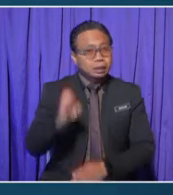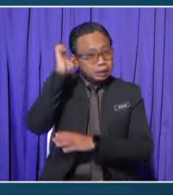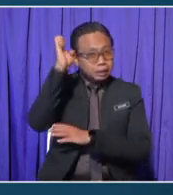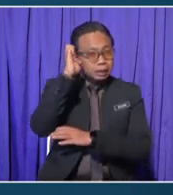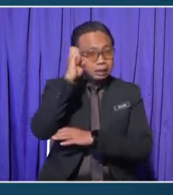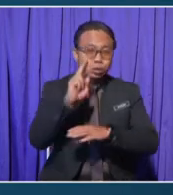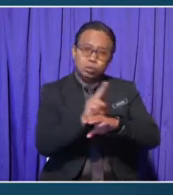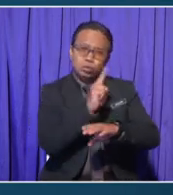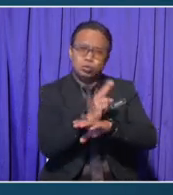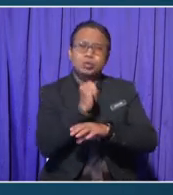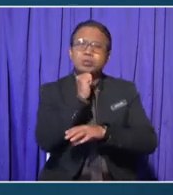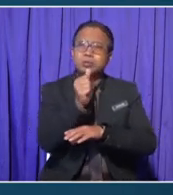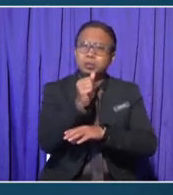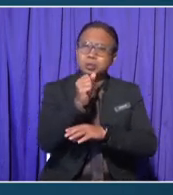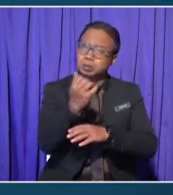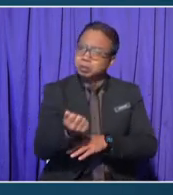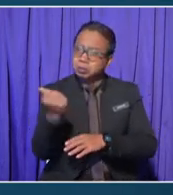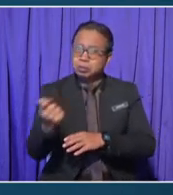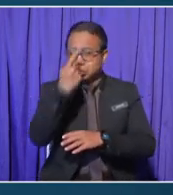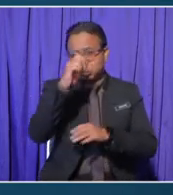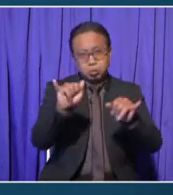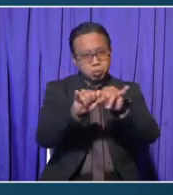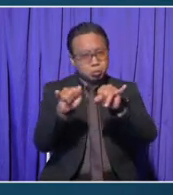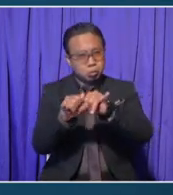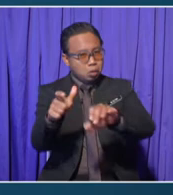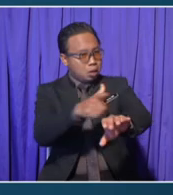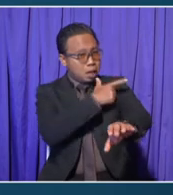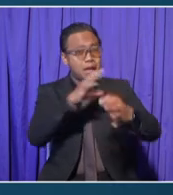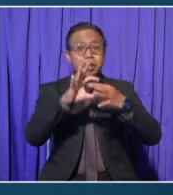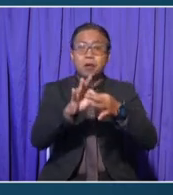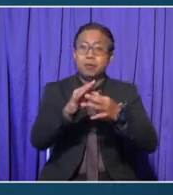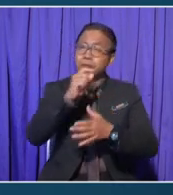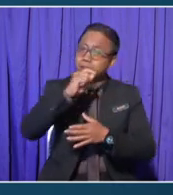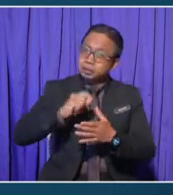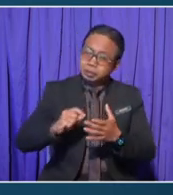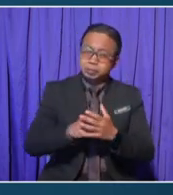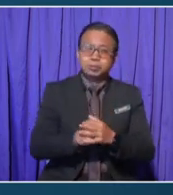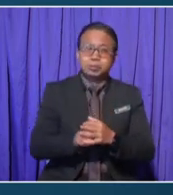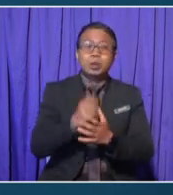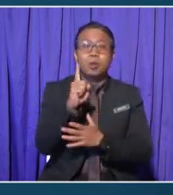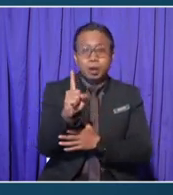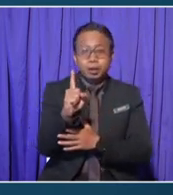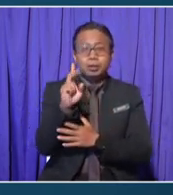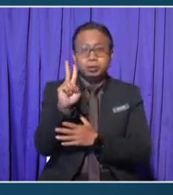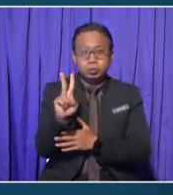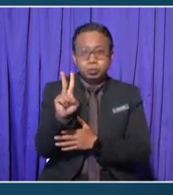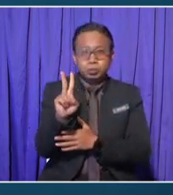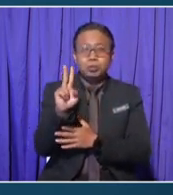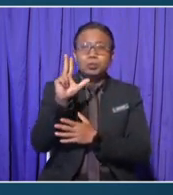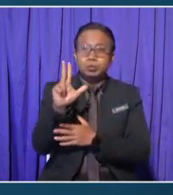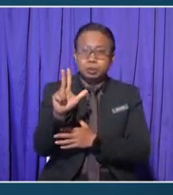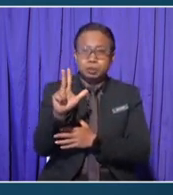Hanif is using a non-standard tool to measure the length of a pencil. 1, 2,